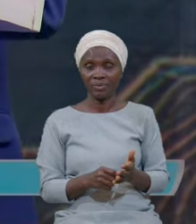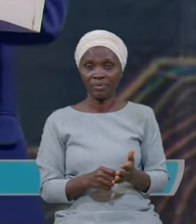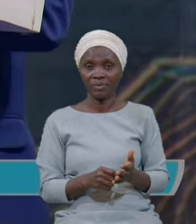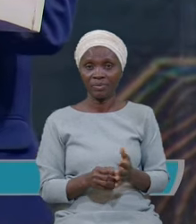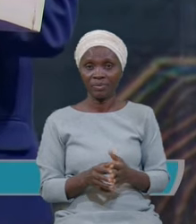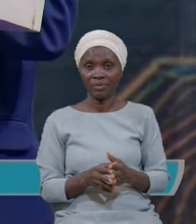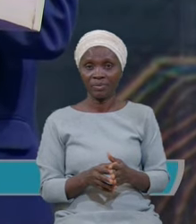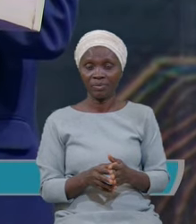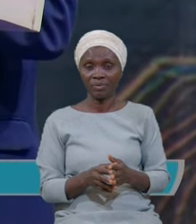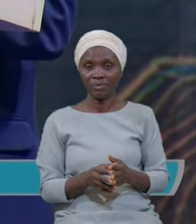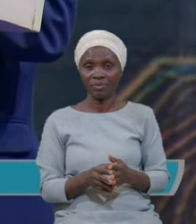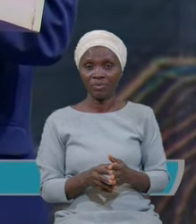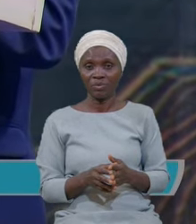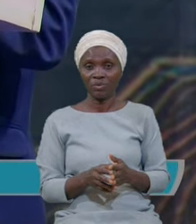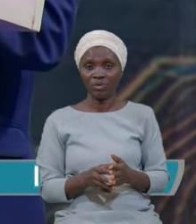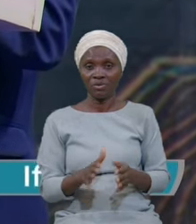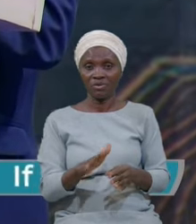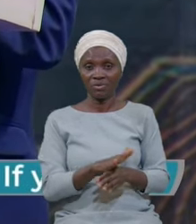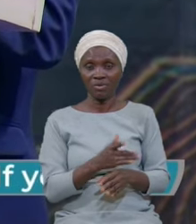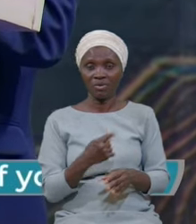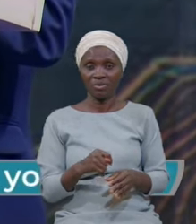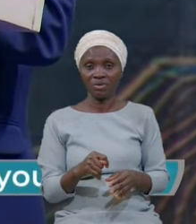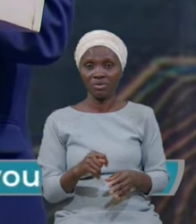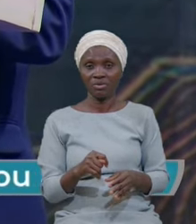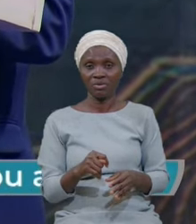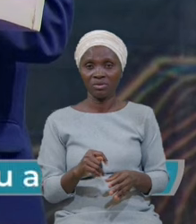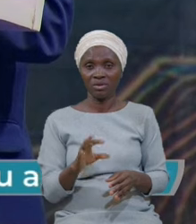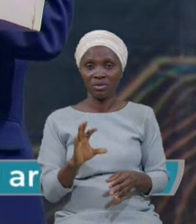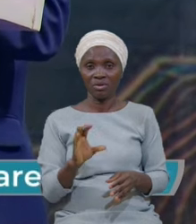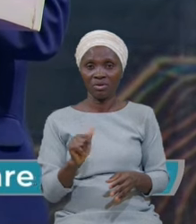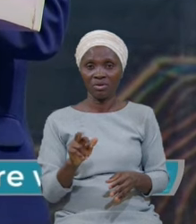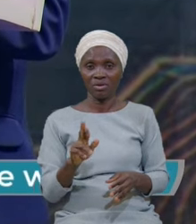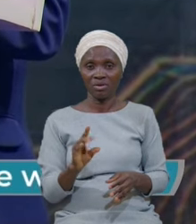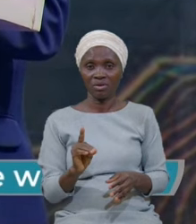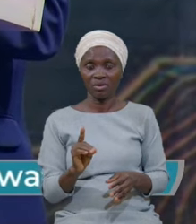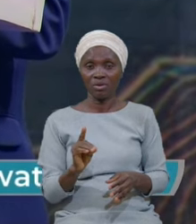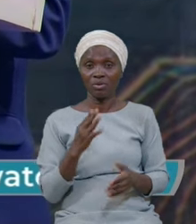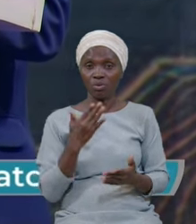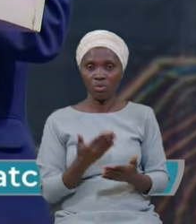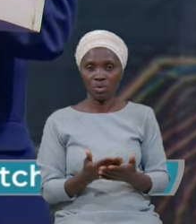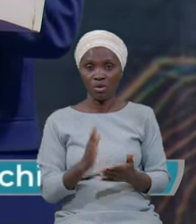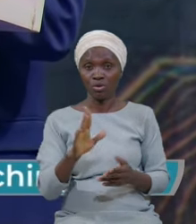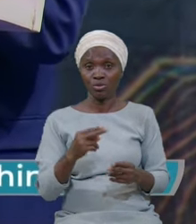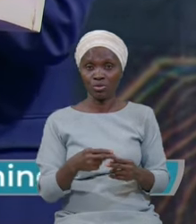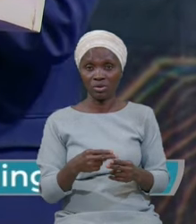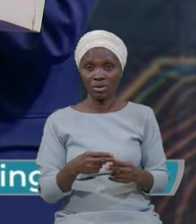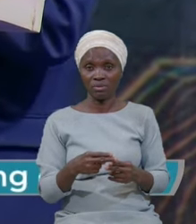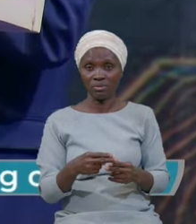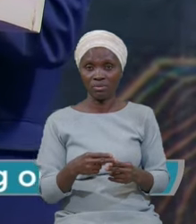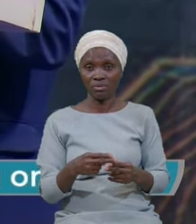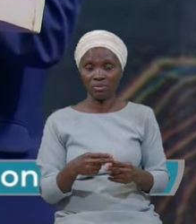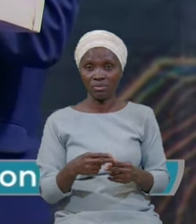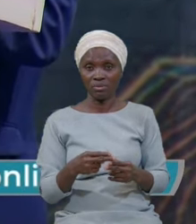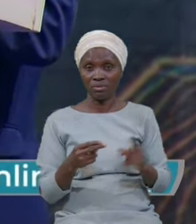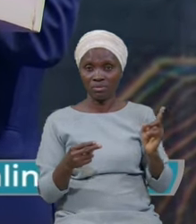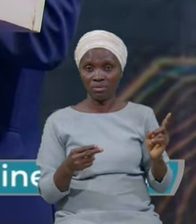to them. Your name, your address, your telephone number. Make